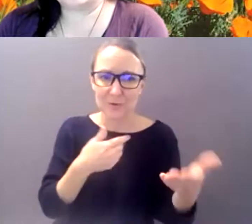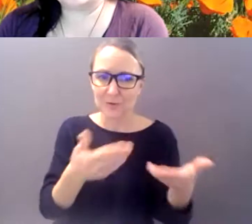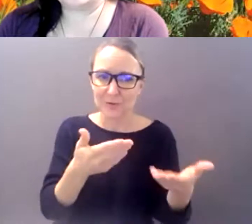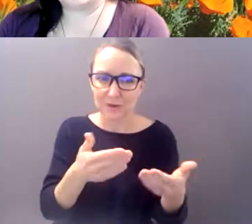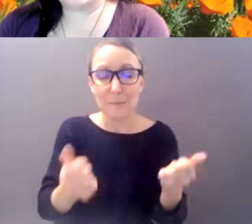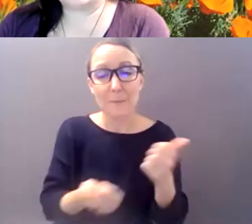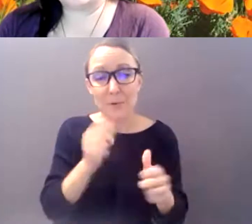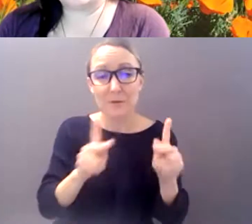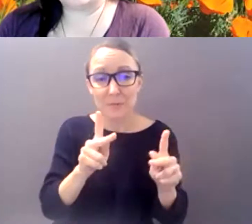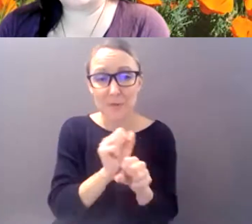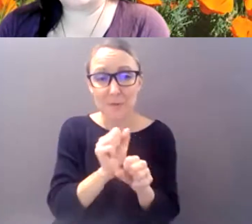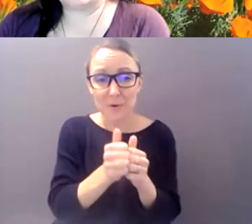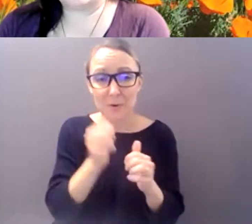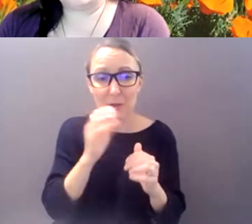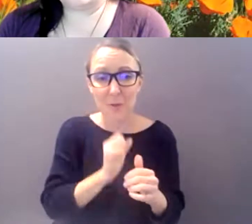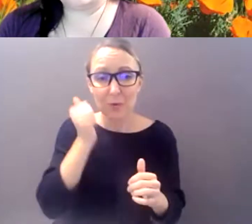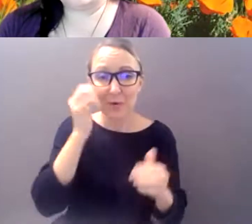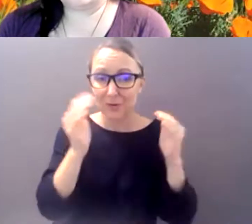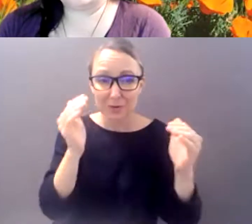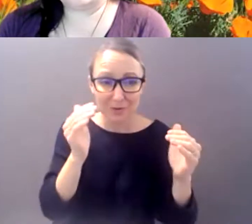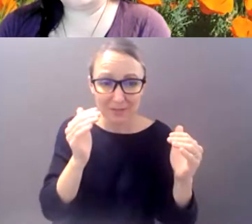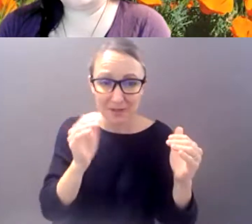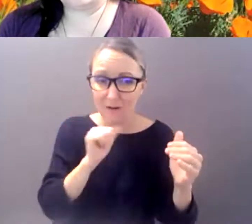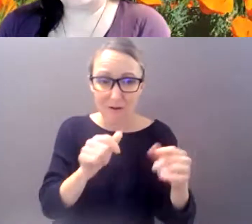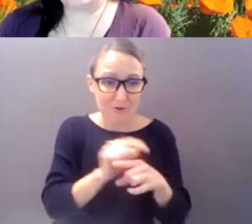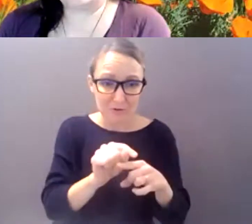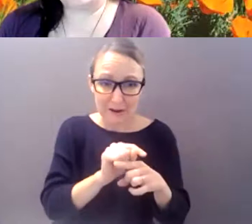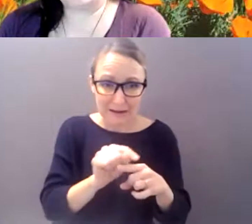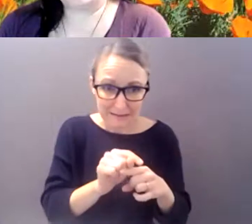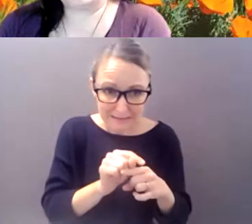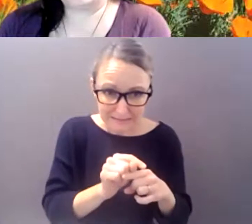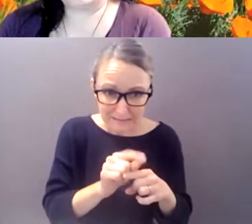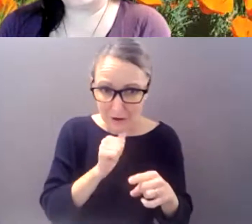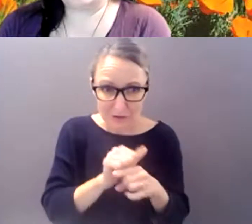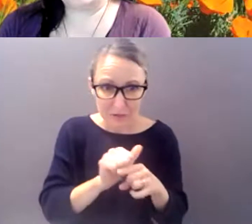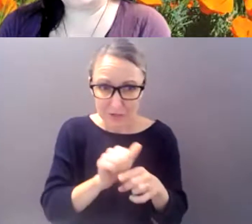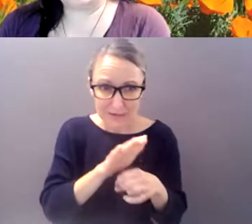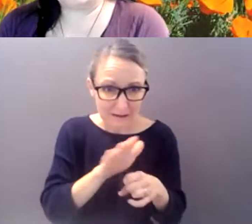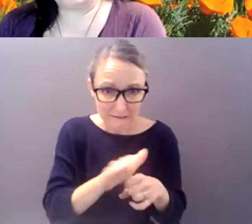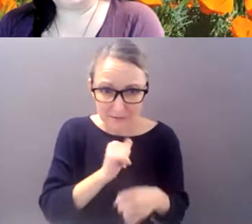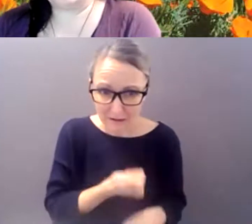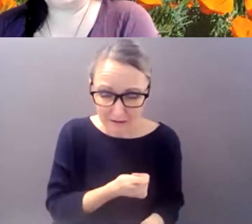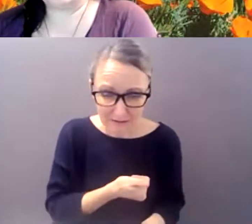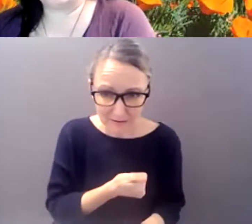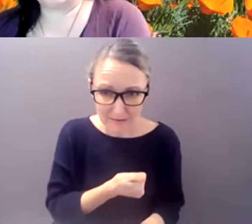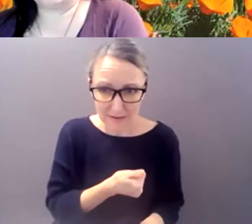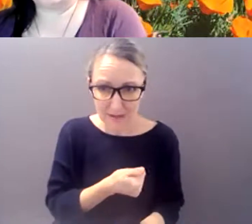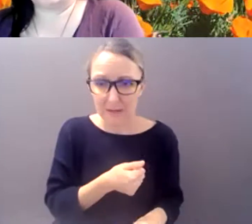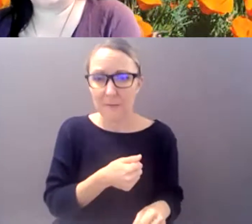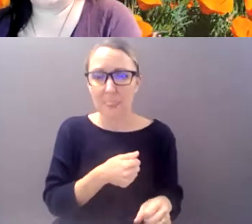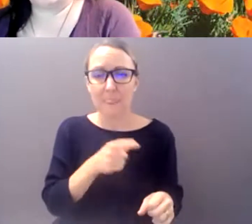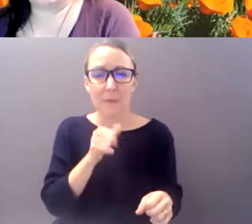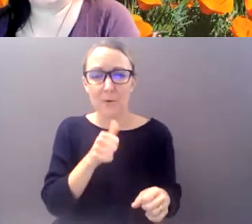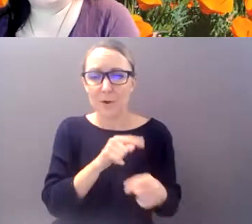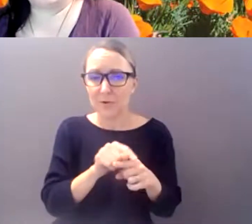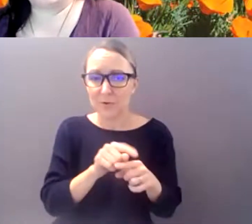people that work with older adults are woefully untrained to do the work that they're doing. They're woefully untrained to work with